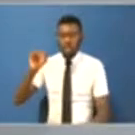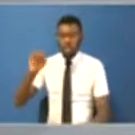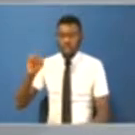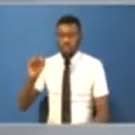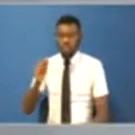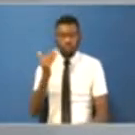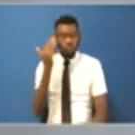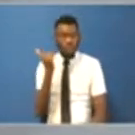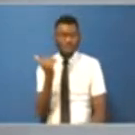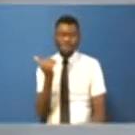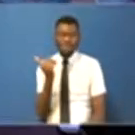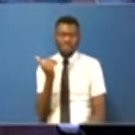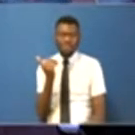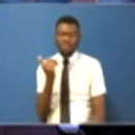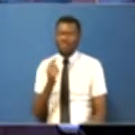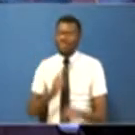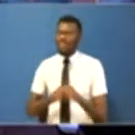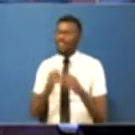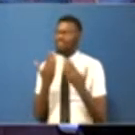not